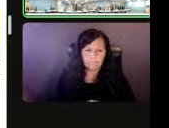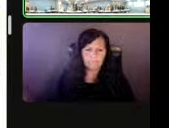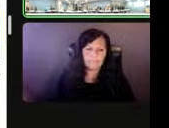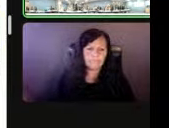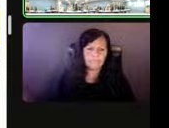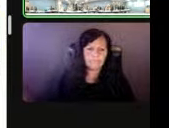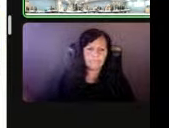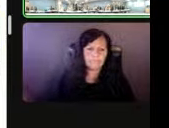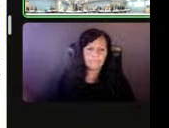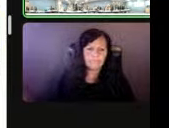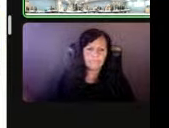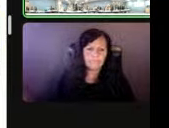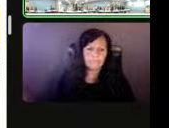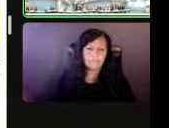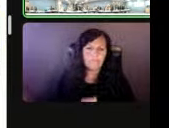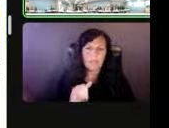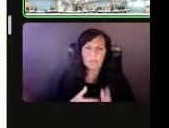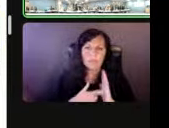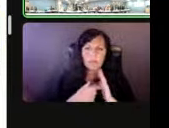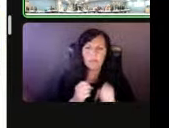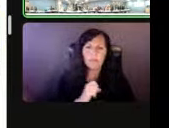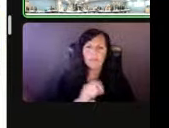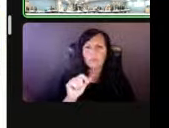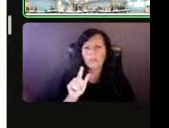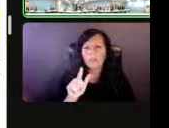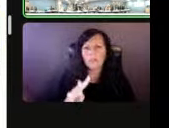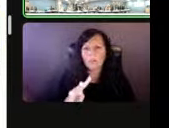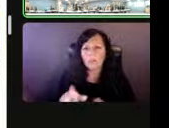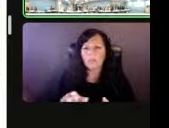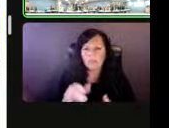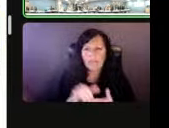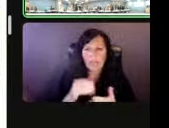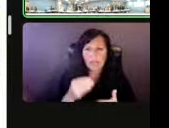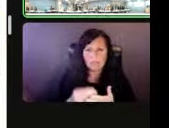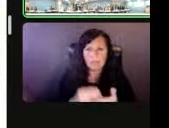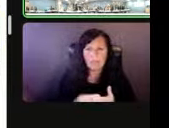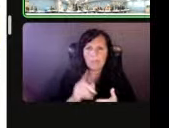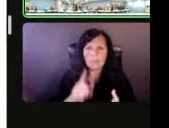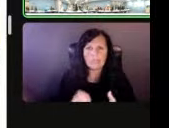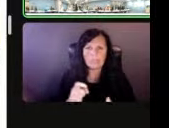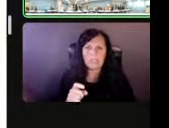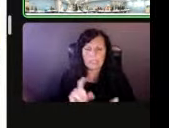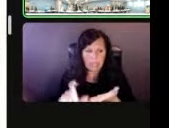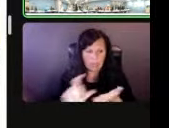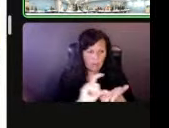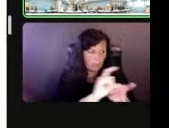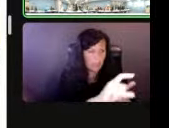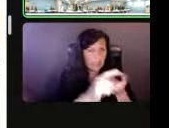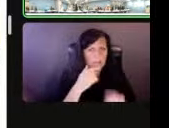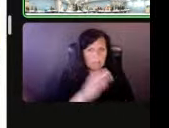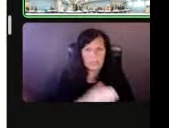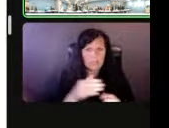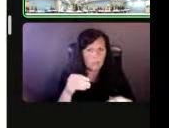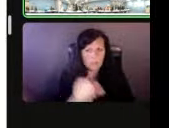And that was the requirement. So 2024, all of it has to be committed by the end of the year.